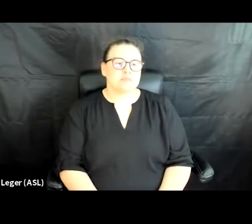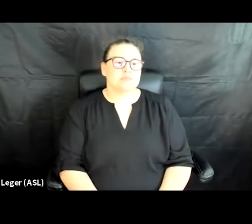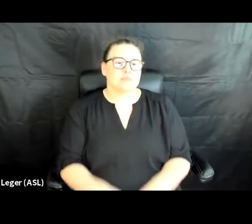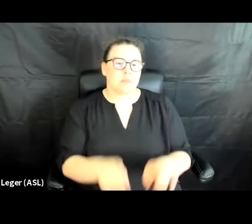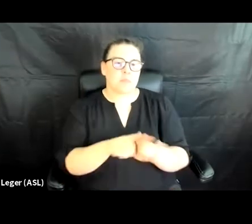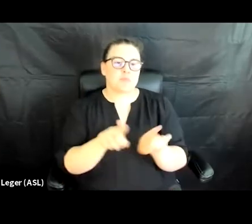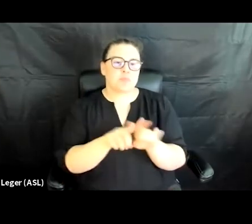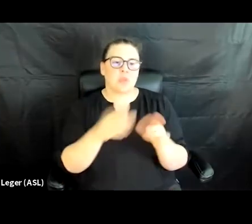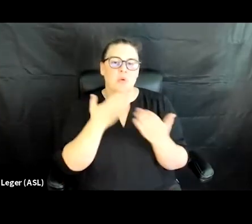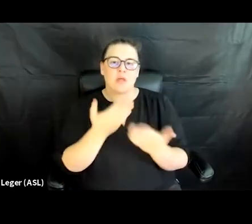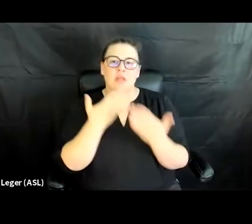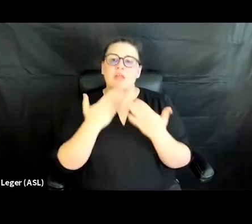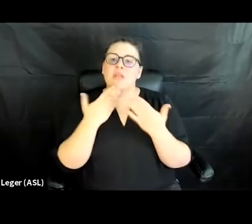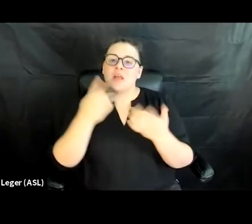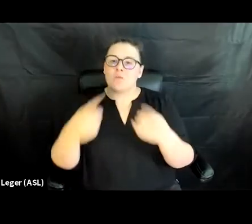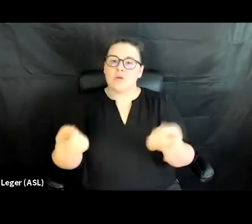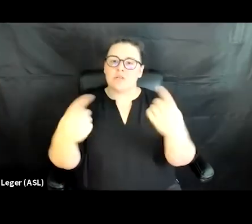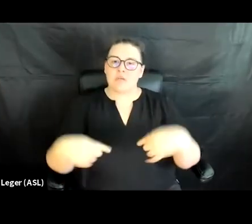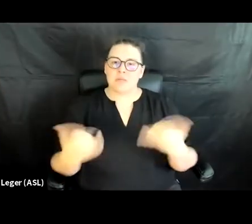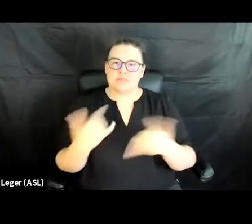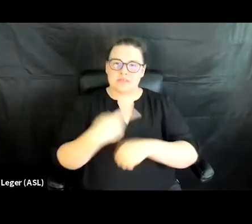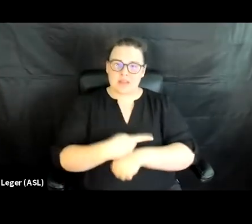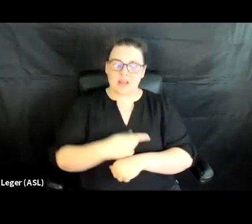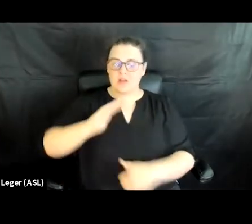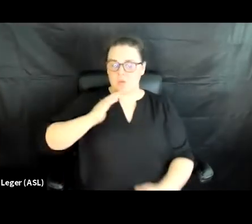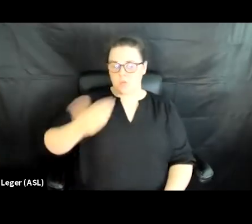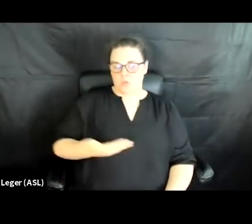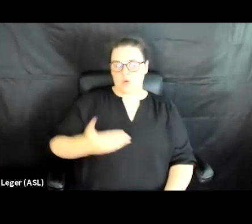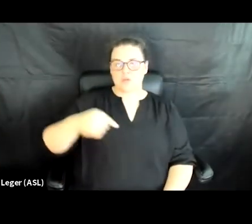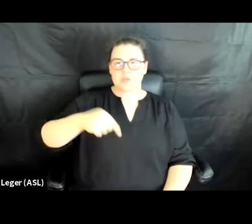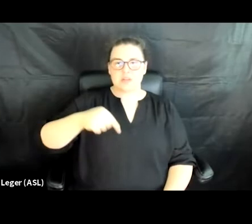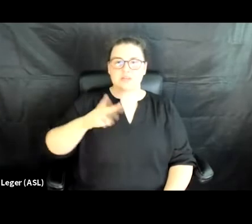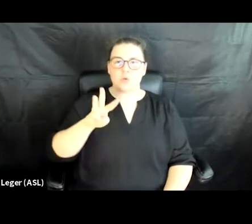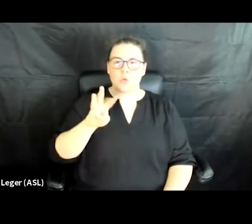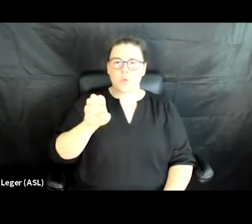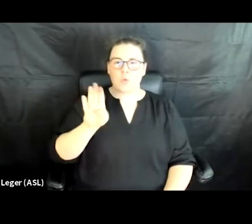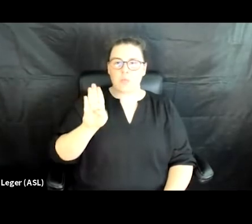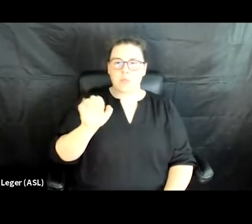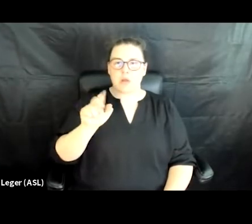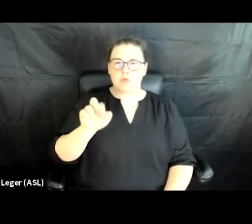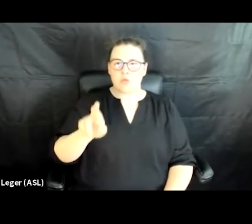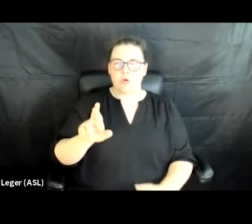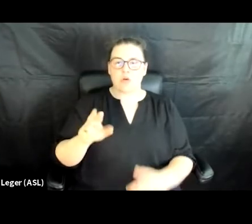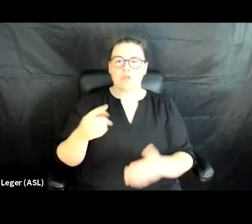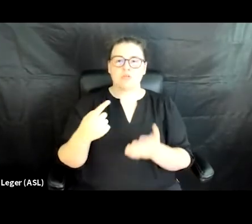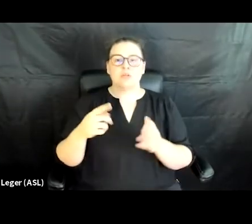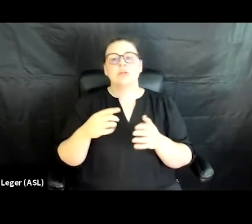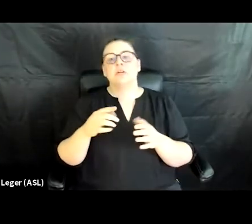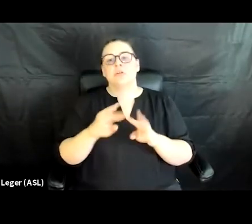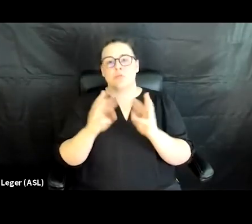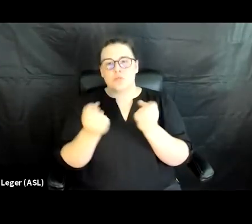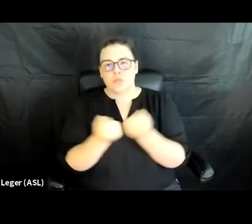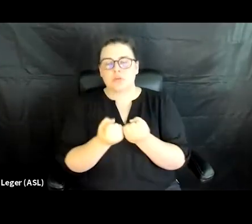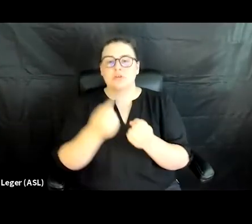I'd like to thank all of you for being here. And I want to welcome you to this webinar that on addressing mental health needs for